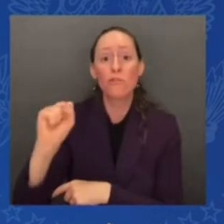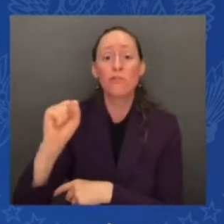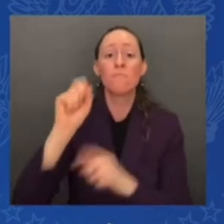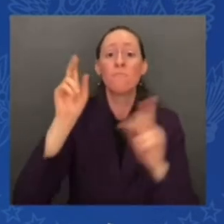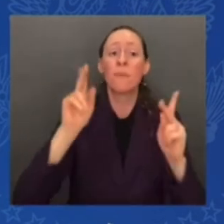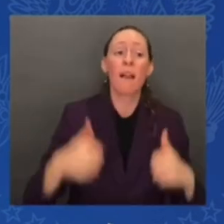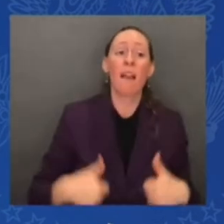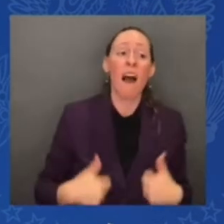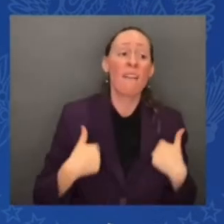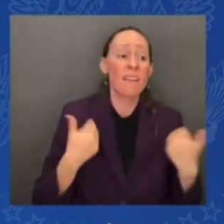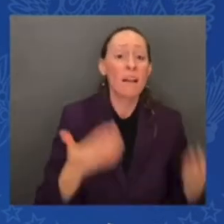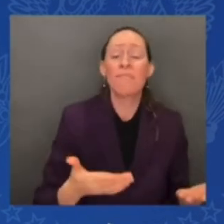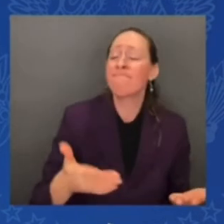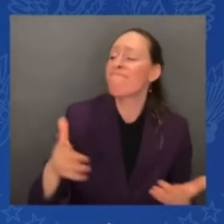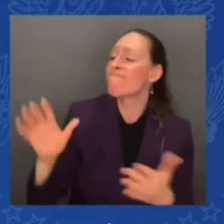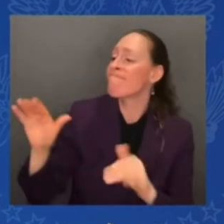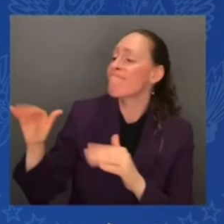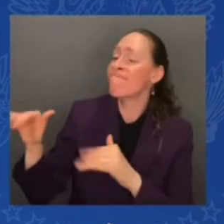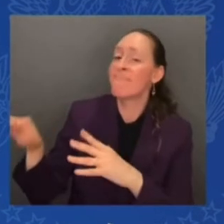about pride.